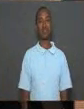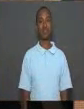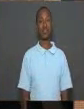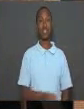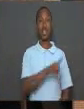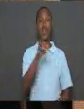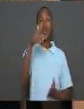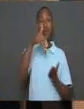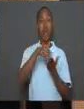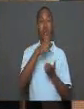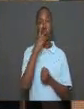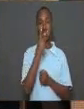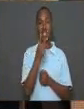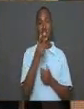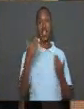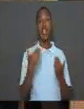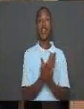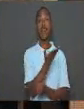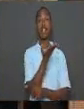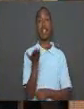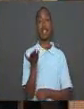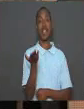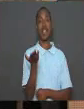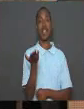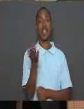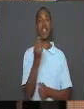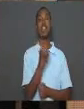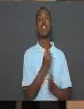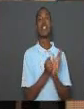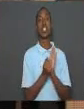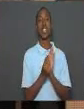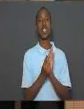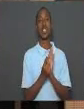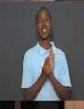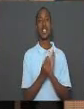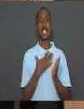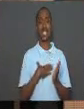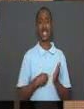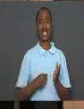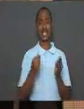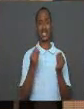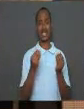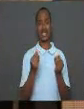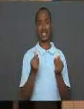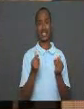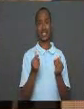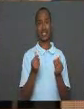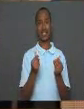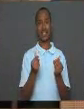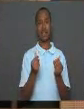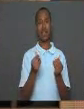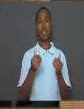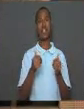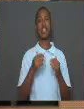You also see new materials, such as ash, that collects beneath